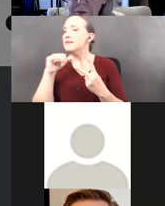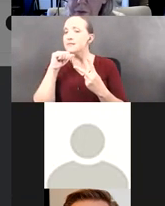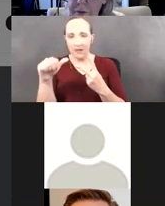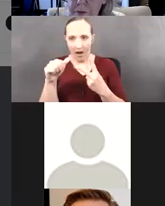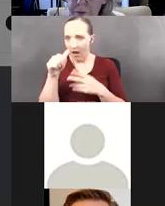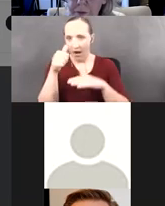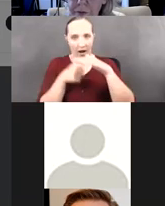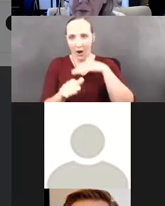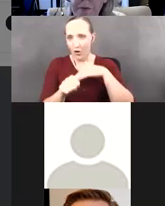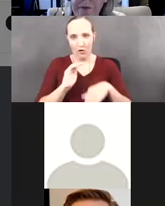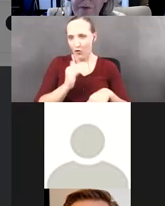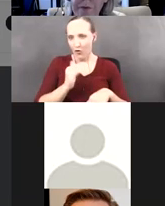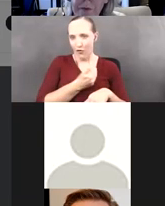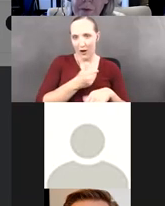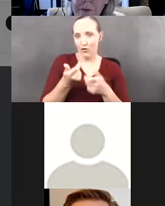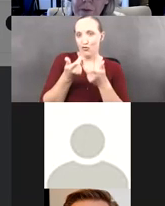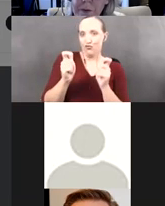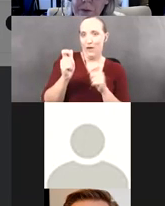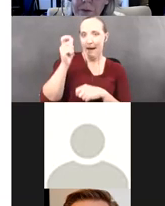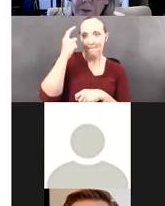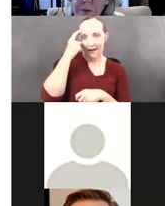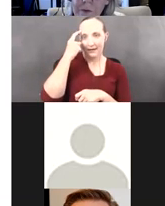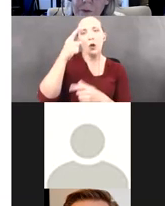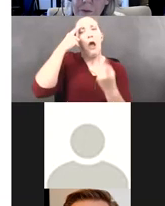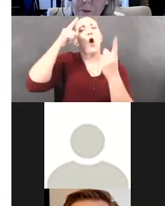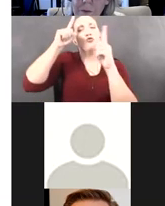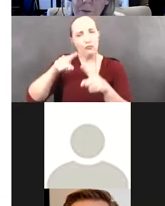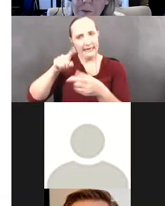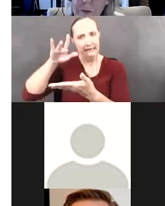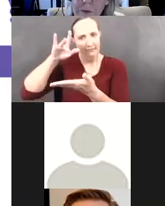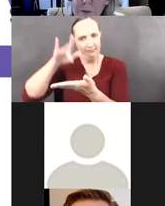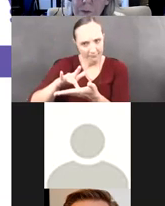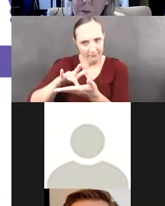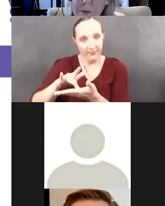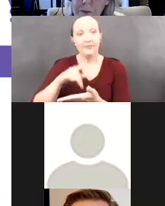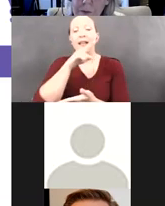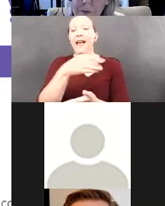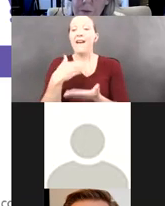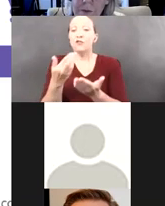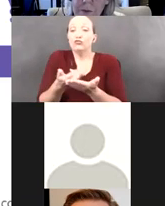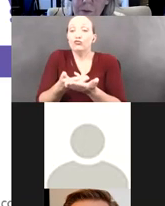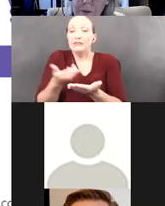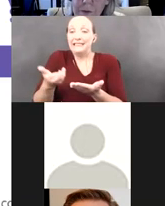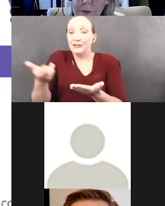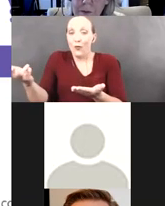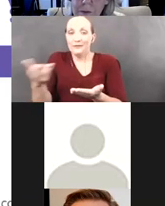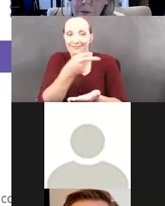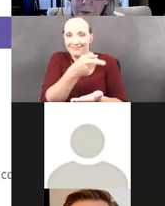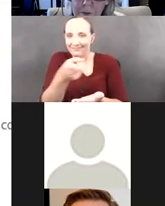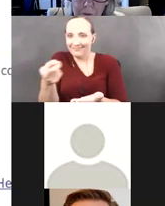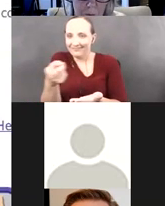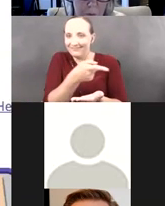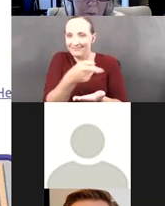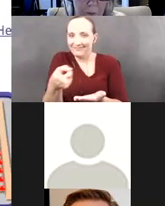by Great que no es Minds. manejada por Great Click Minds. Agree, Ponga and this will Agree, take que you to está de the virtual acuerdo, y esto le manipulatives. lleva a